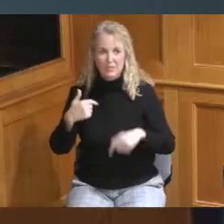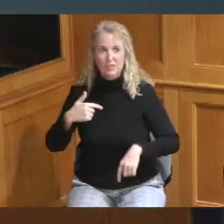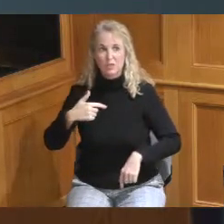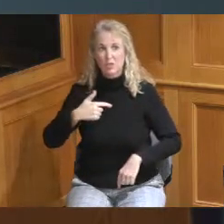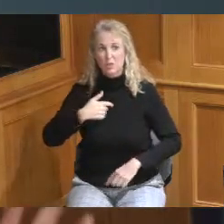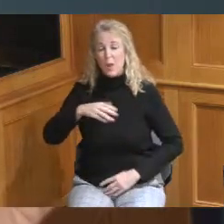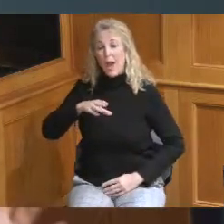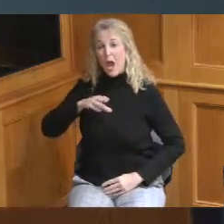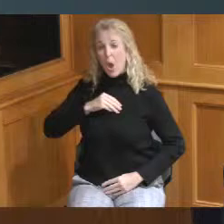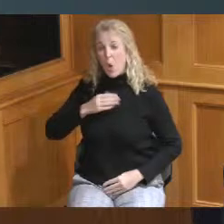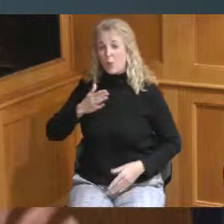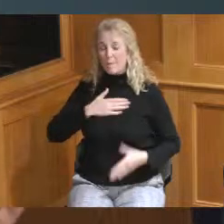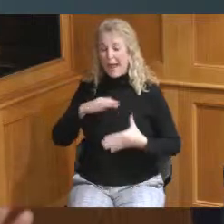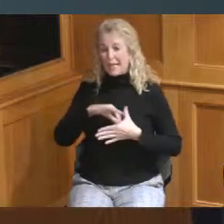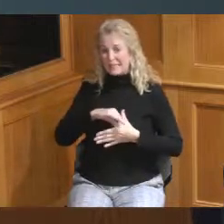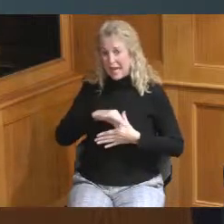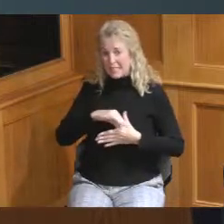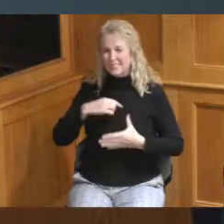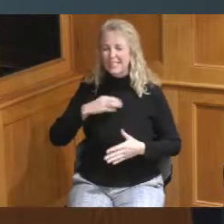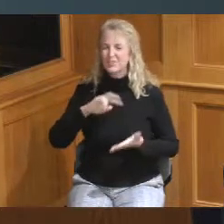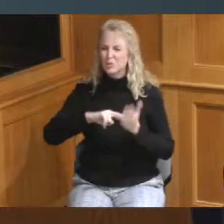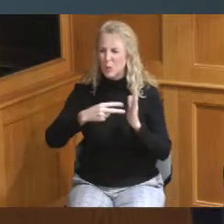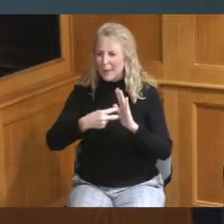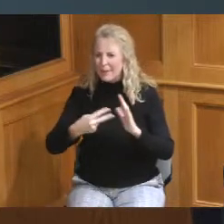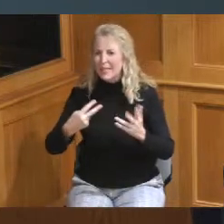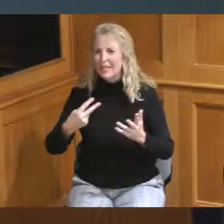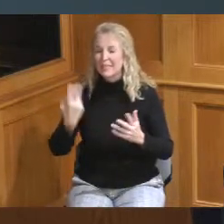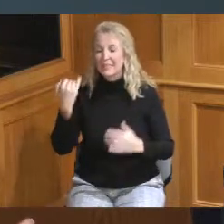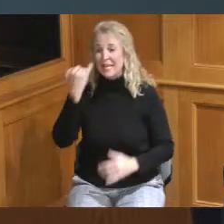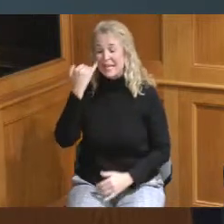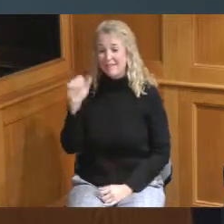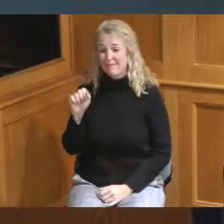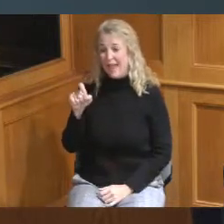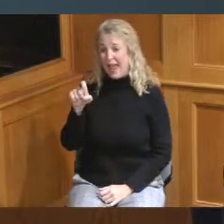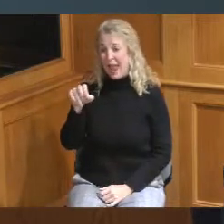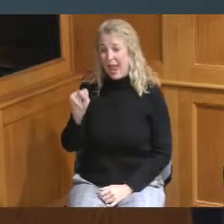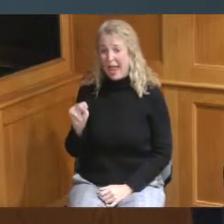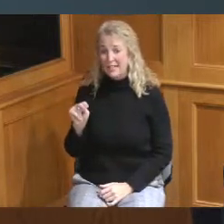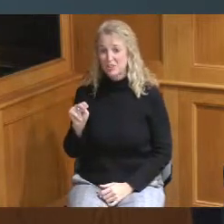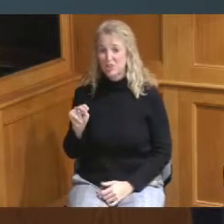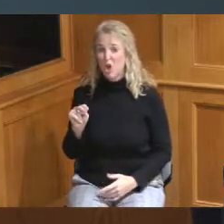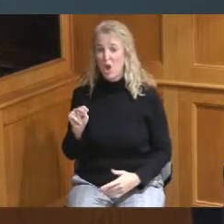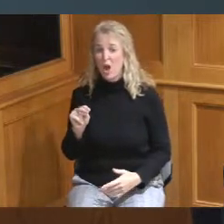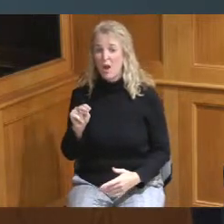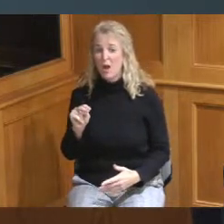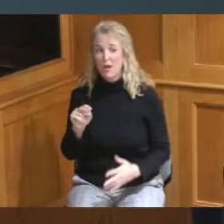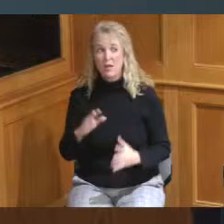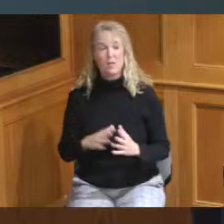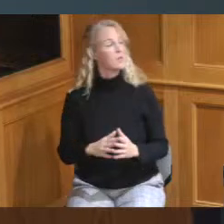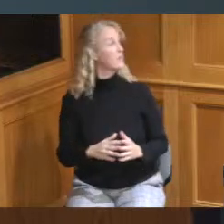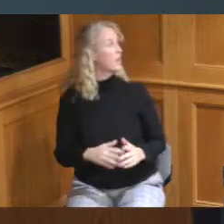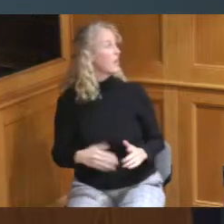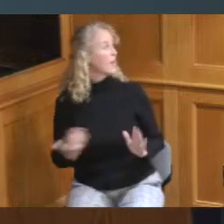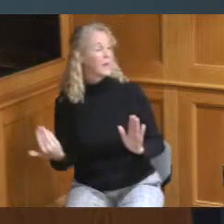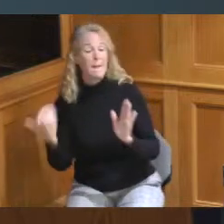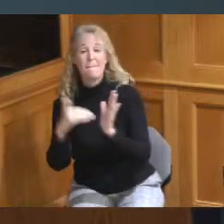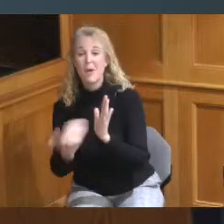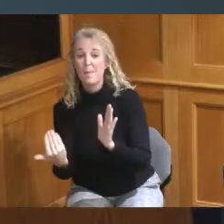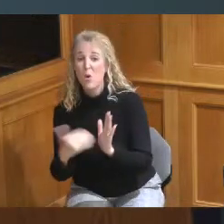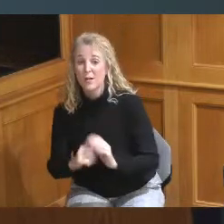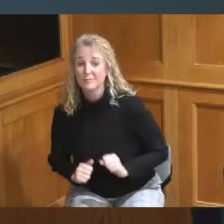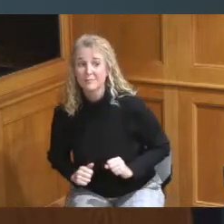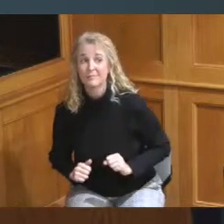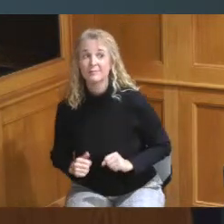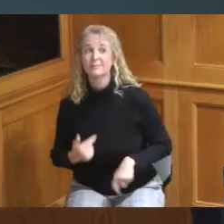my content? Do we own our stuff if Axon is not the happening thing in 10 years? Graham, you're with